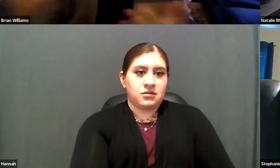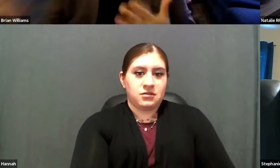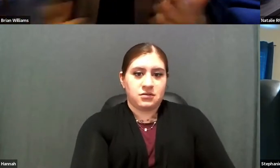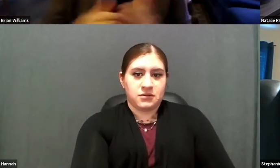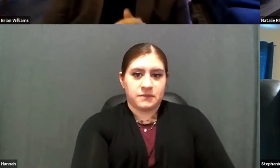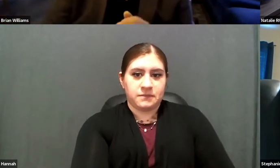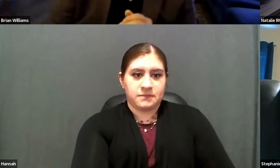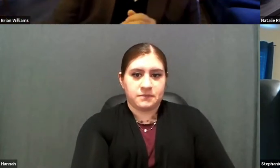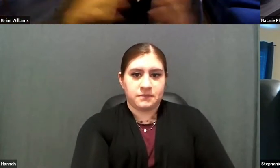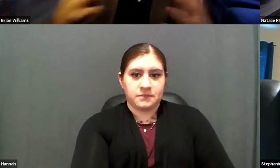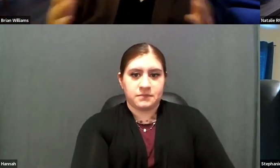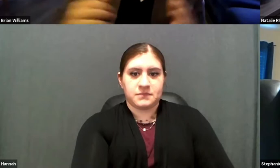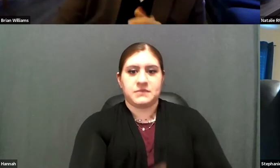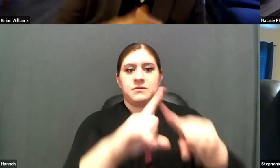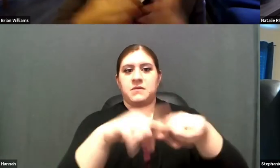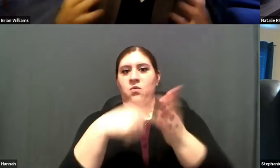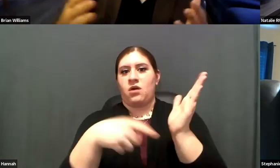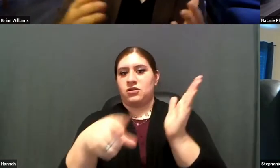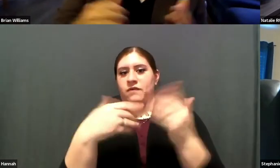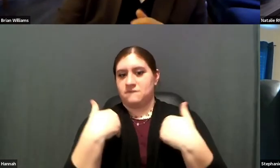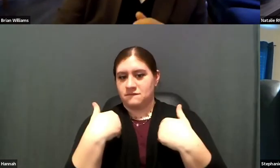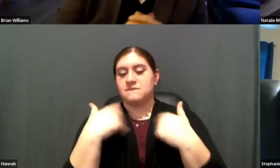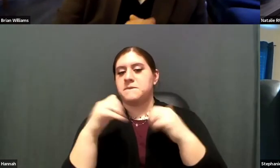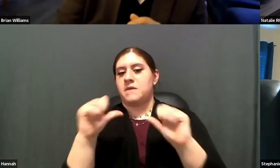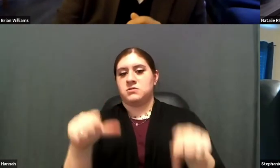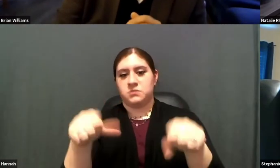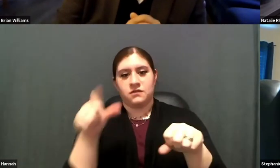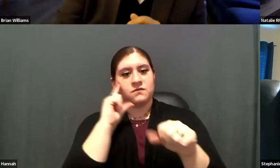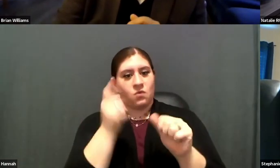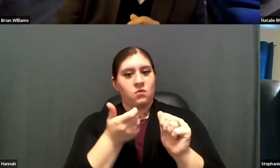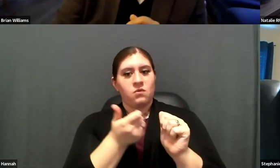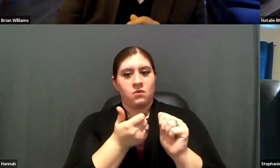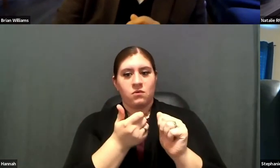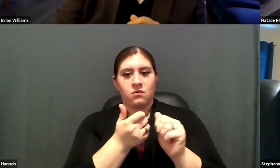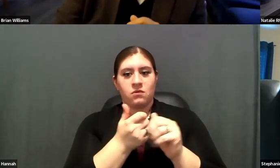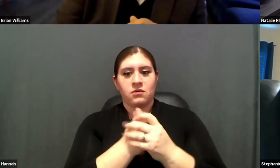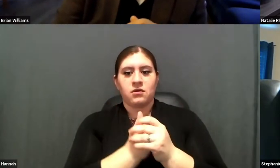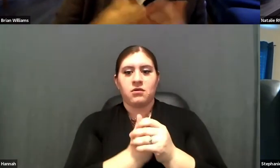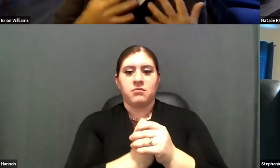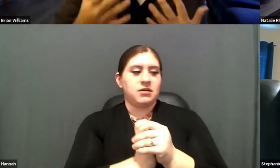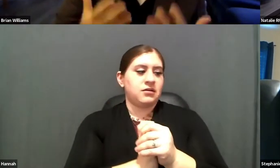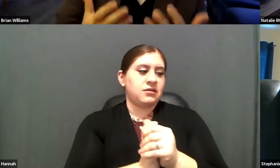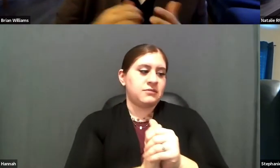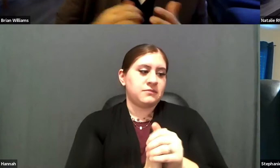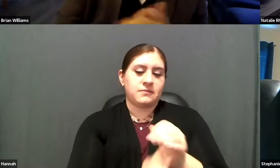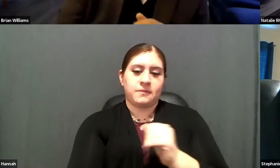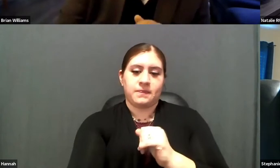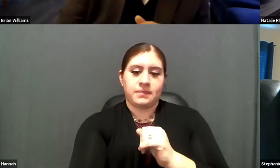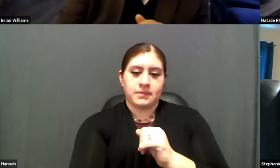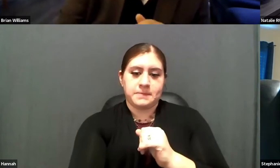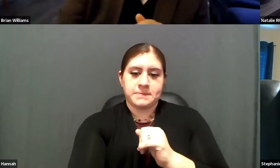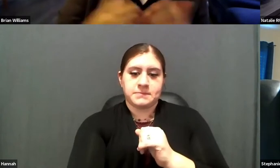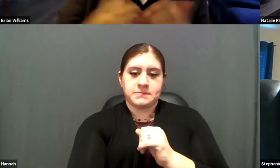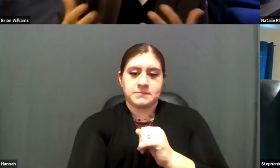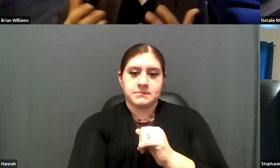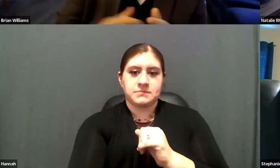on what we're able to work with, but we can work. It is possible to get a waiver for your GRE scores. We do not require